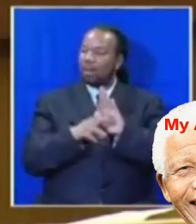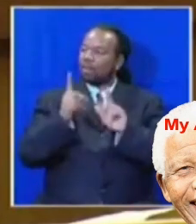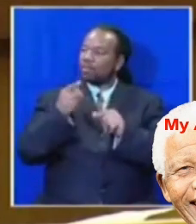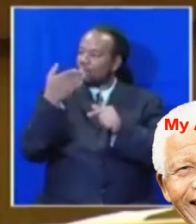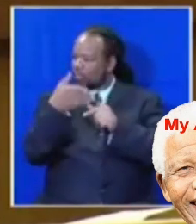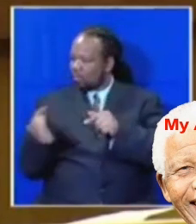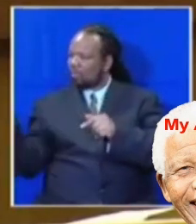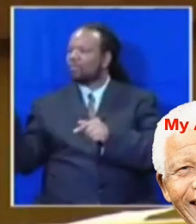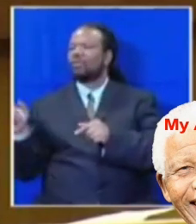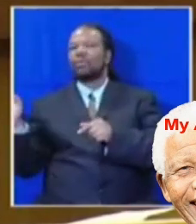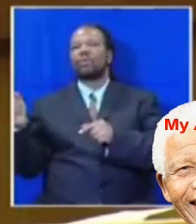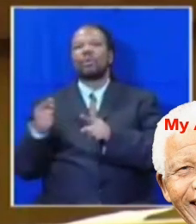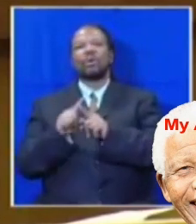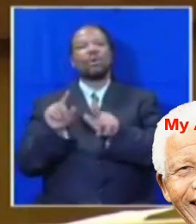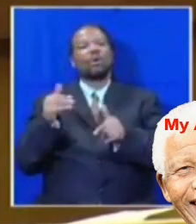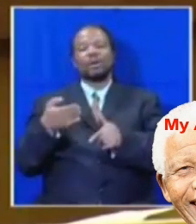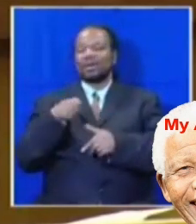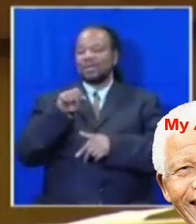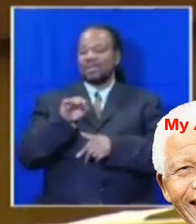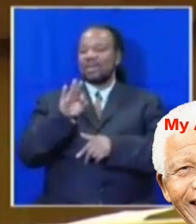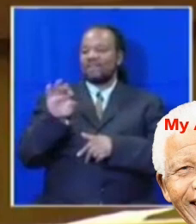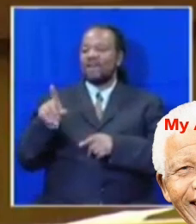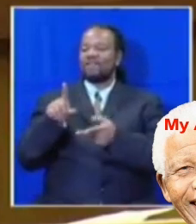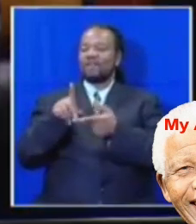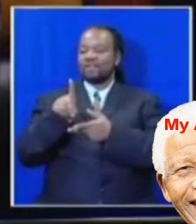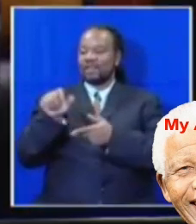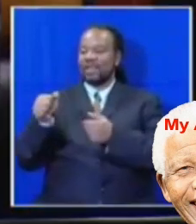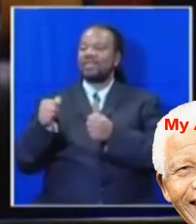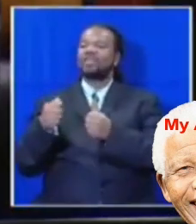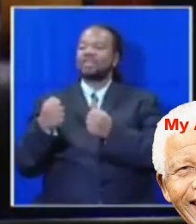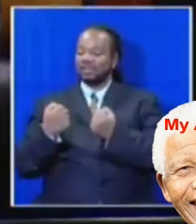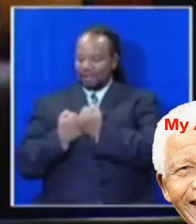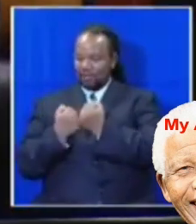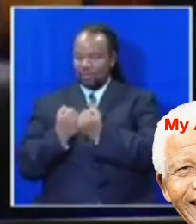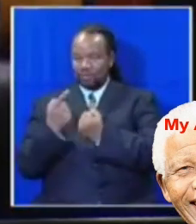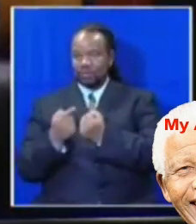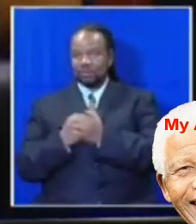the point of order, that support of the EFF by the DA has emboldened.